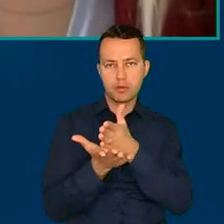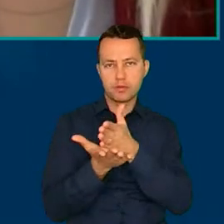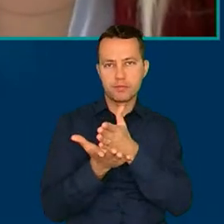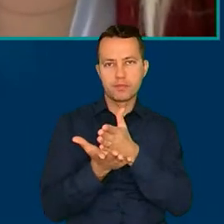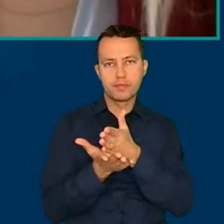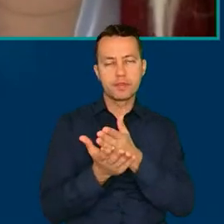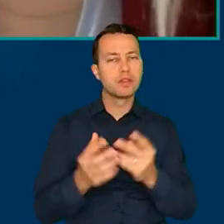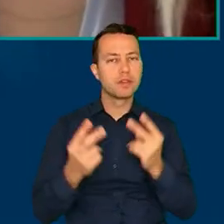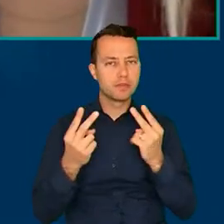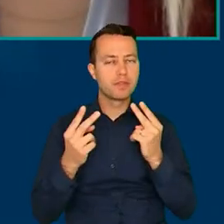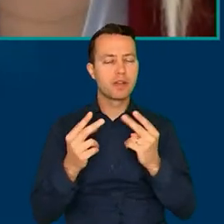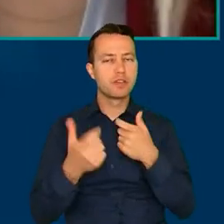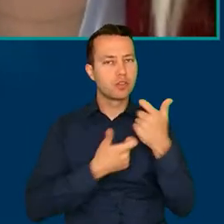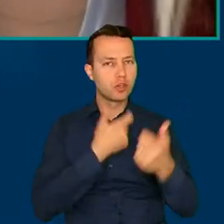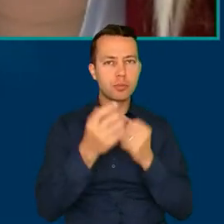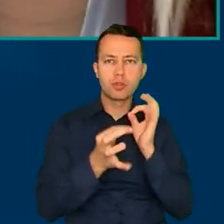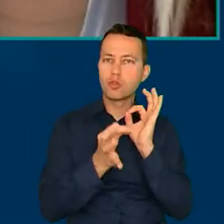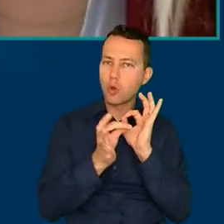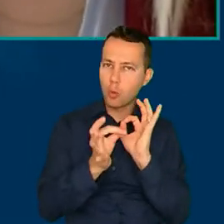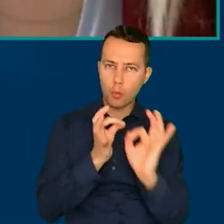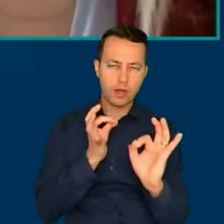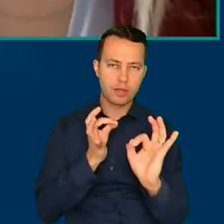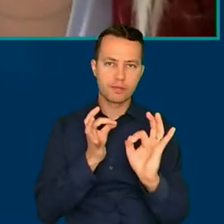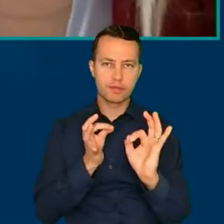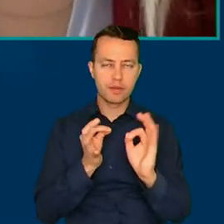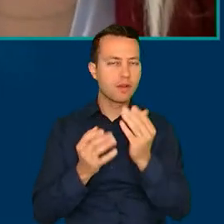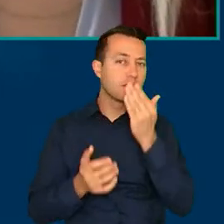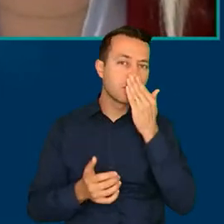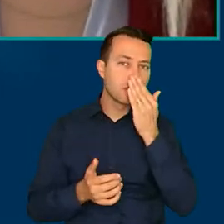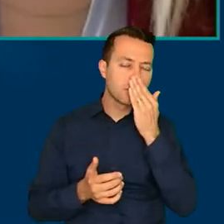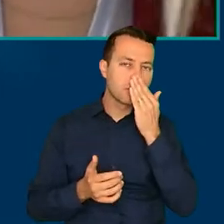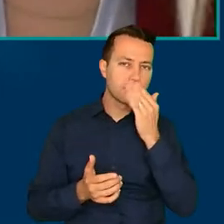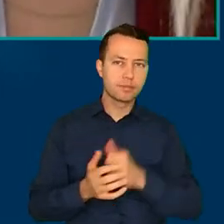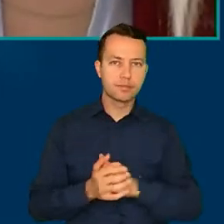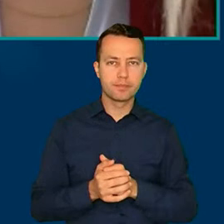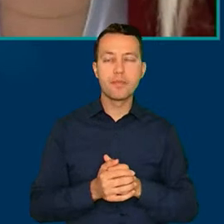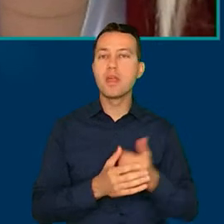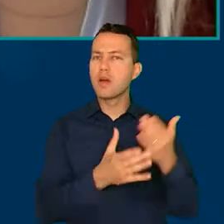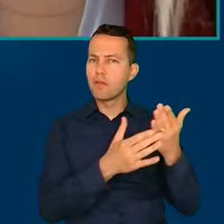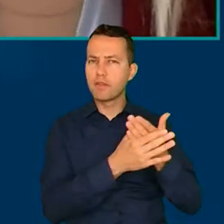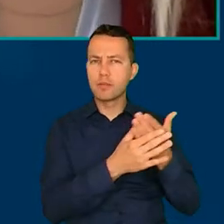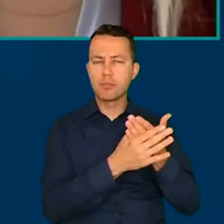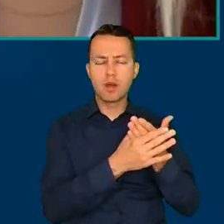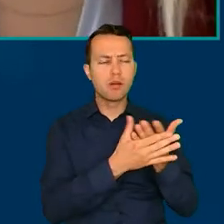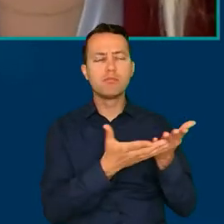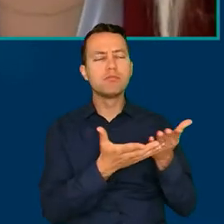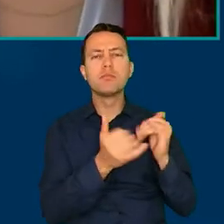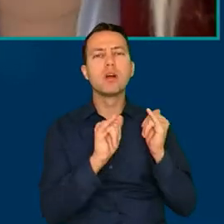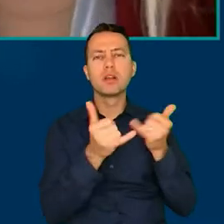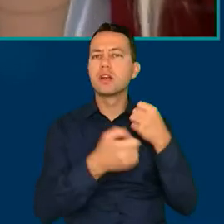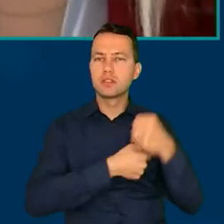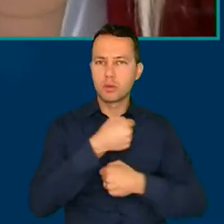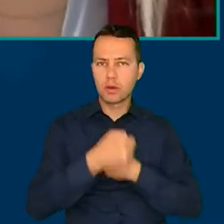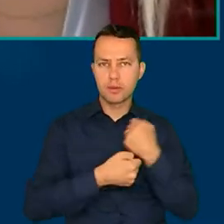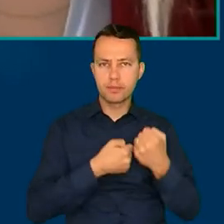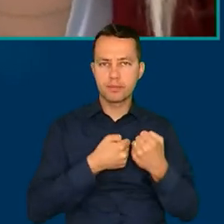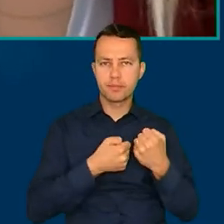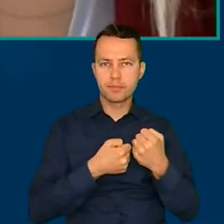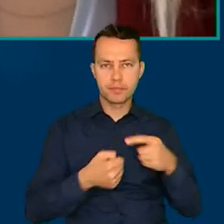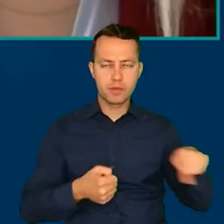that companies need to be reporting on their policies and processes to integrate due diligence. They need to also